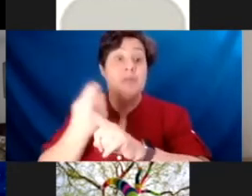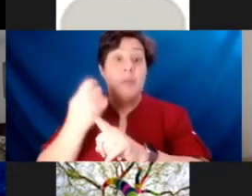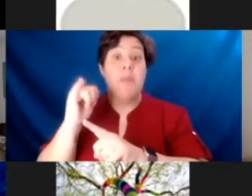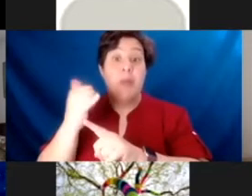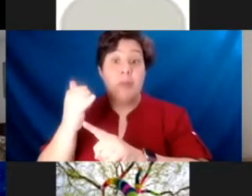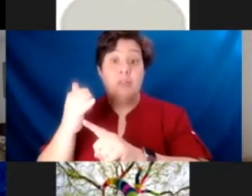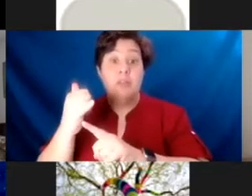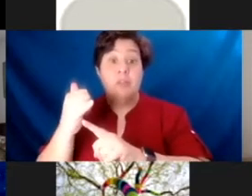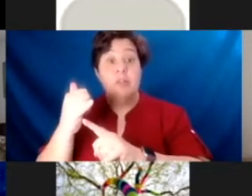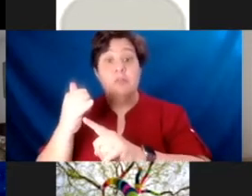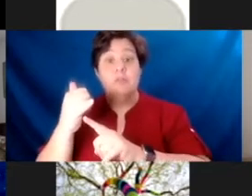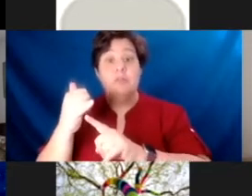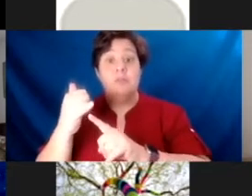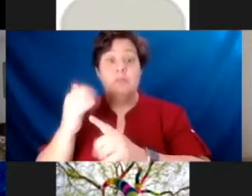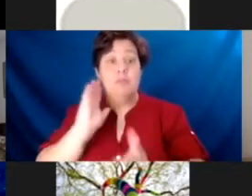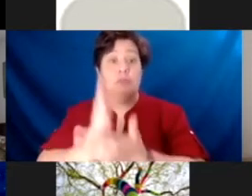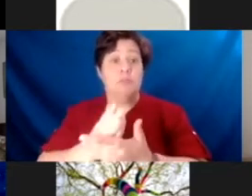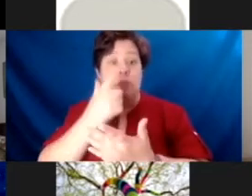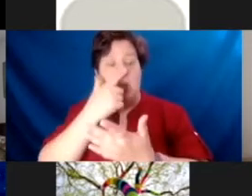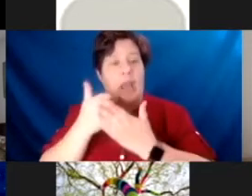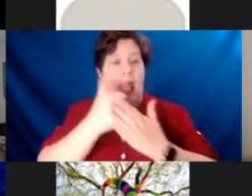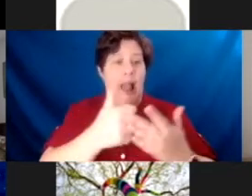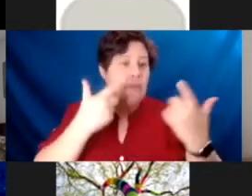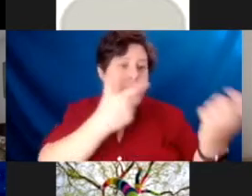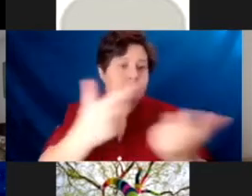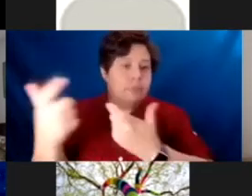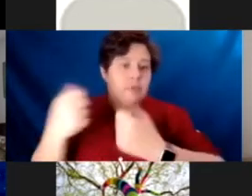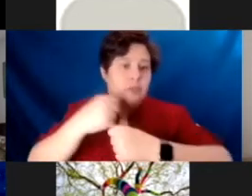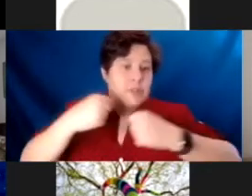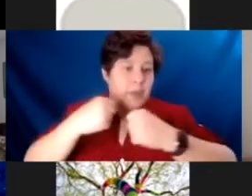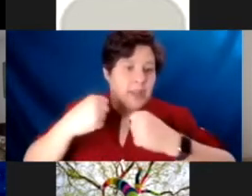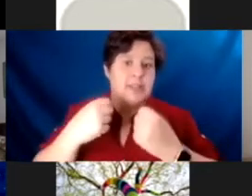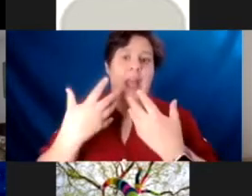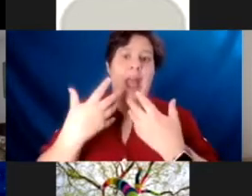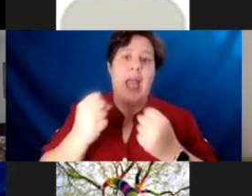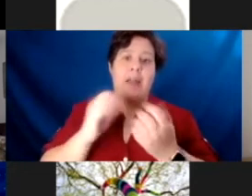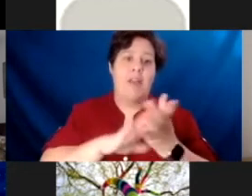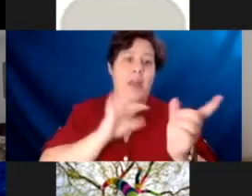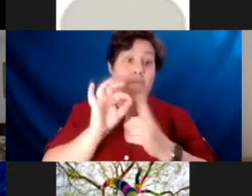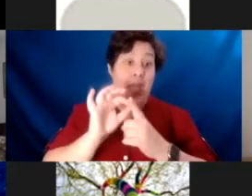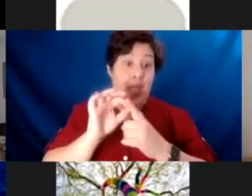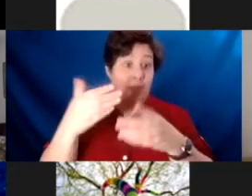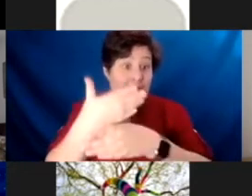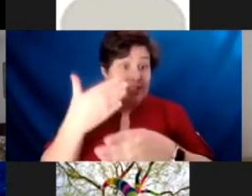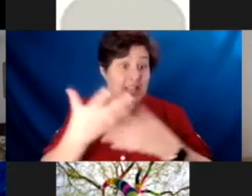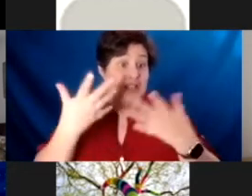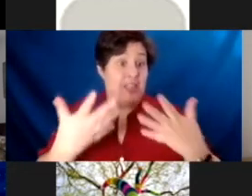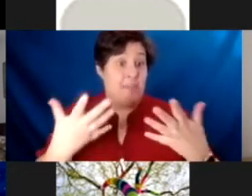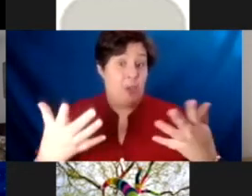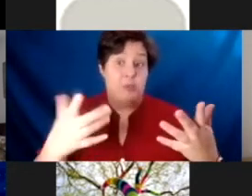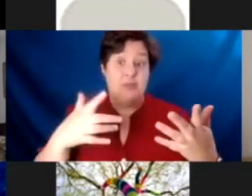most definitely kind of assist with trying to find spaces. There is actually a mapping exercise going on sort of now in real